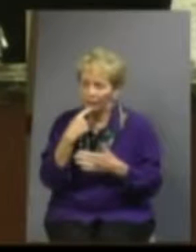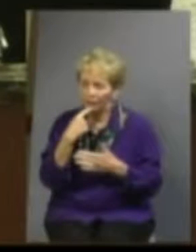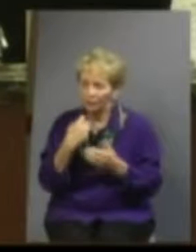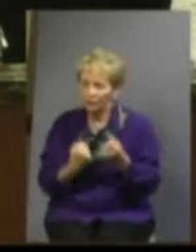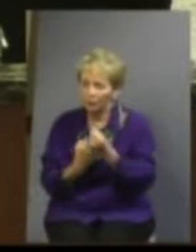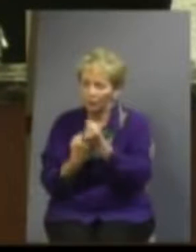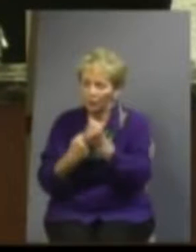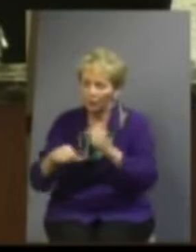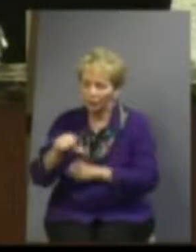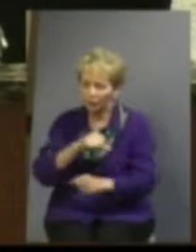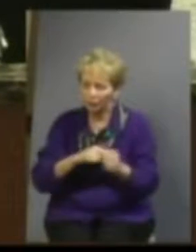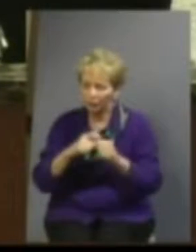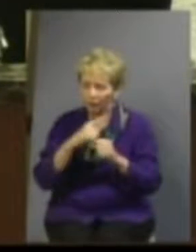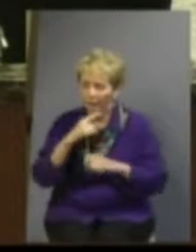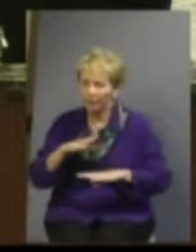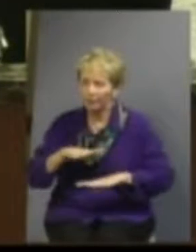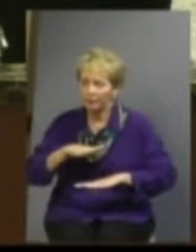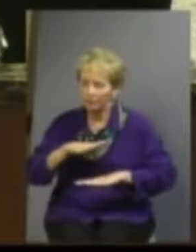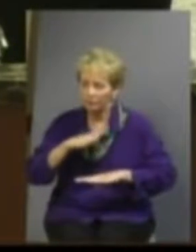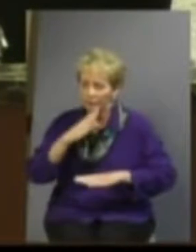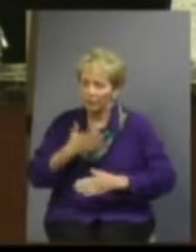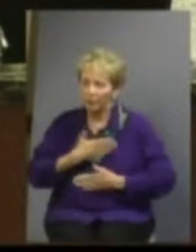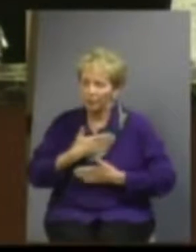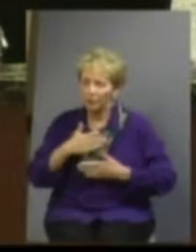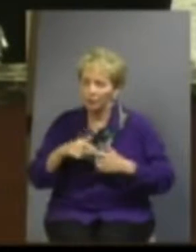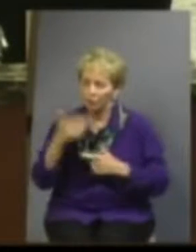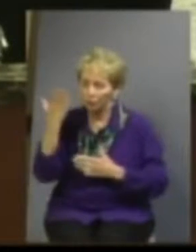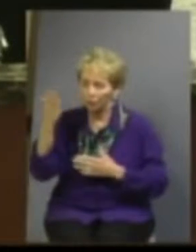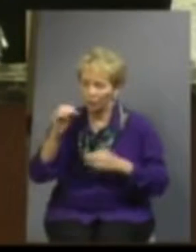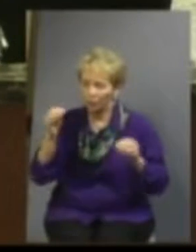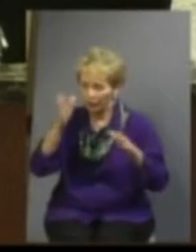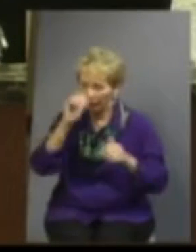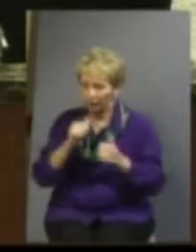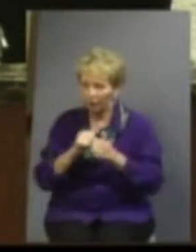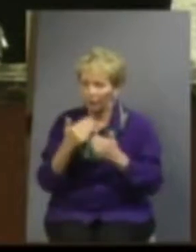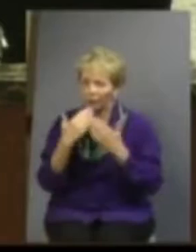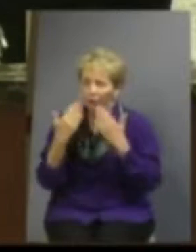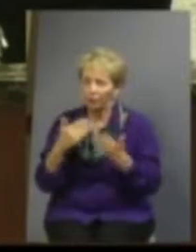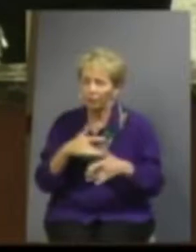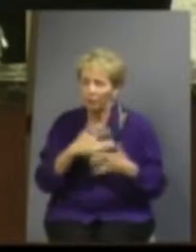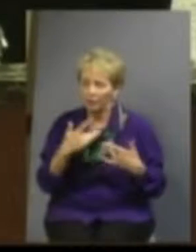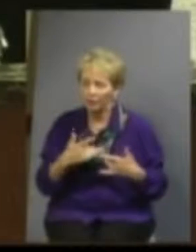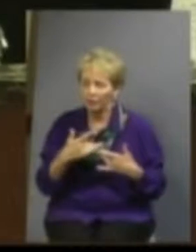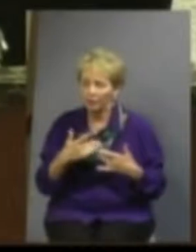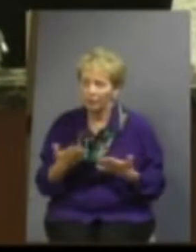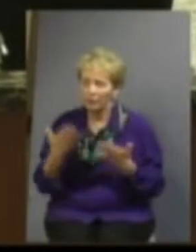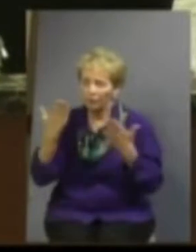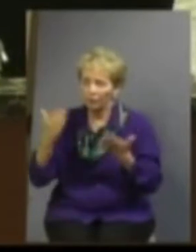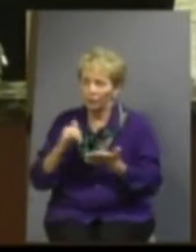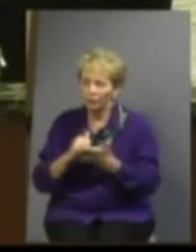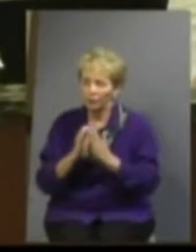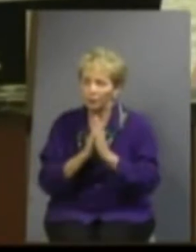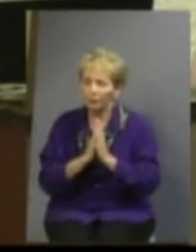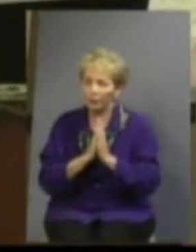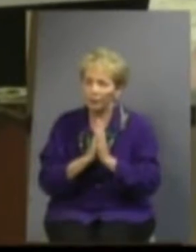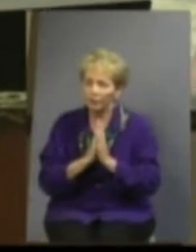another and be pleasing to you. O God, with a grateful heart, we offer you this